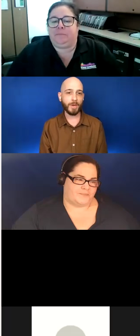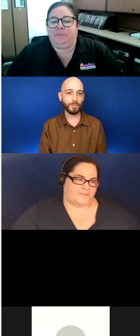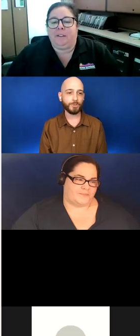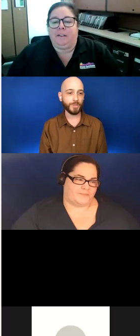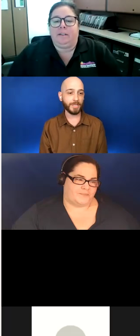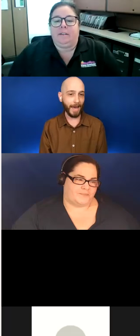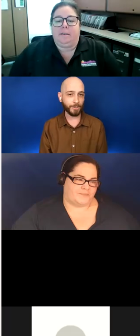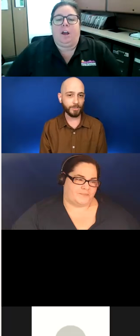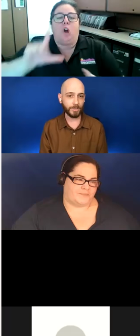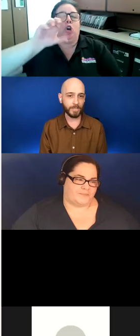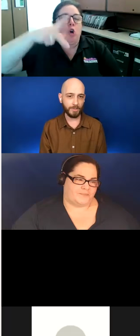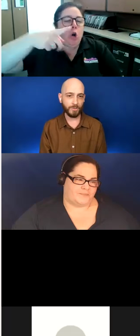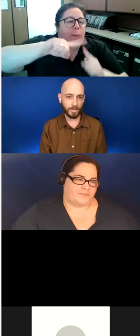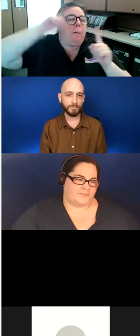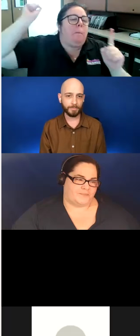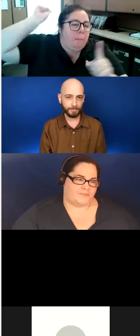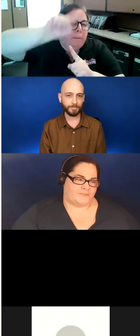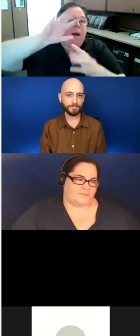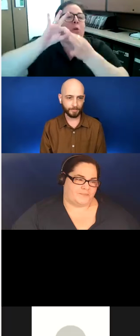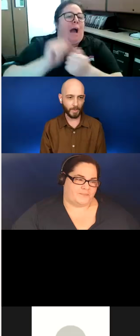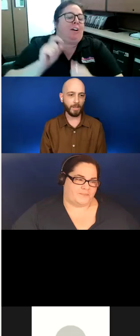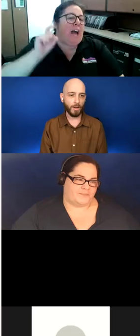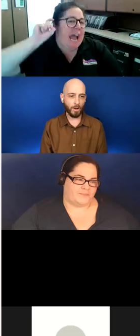in a bar, I'm able to read the captions on the TV.